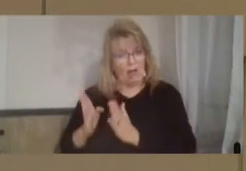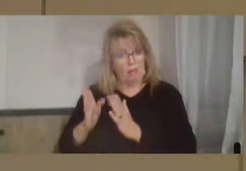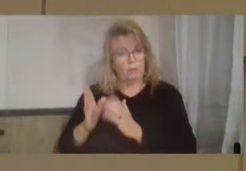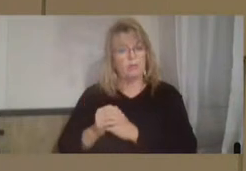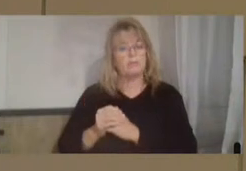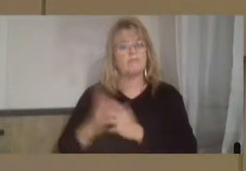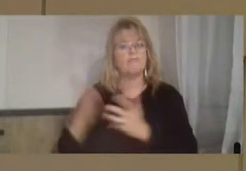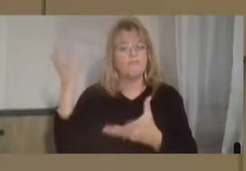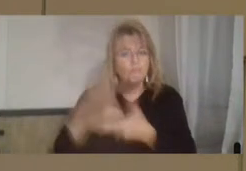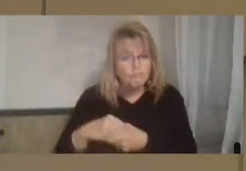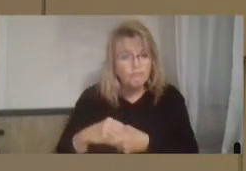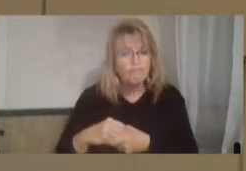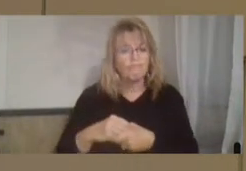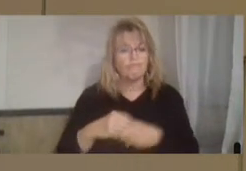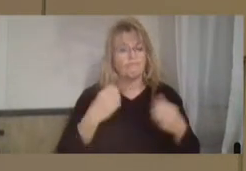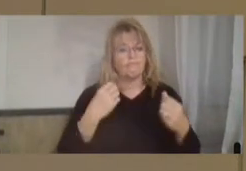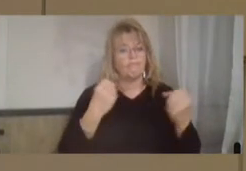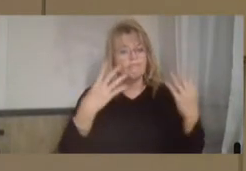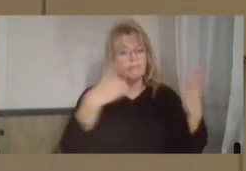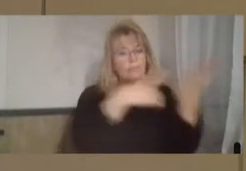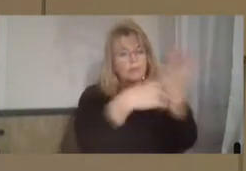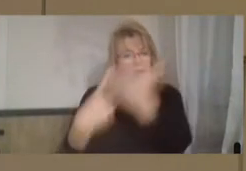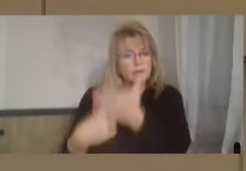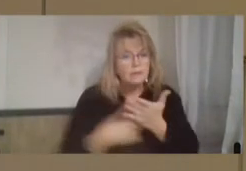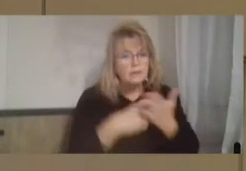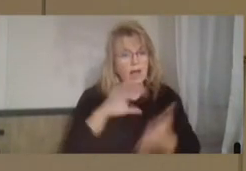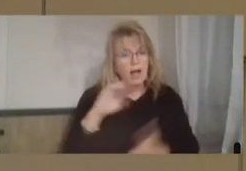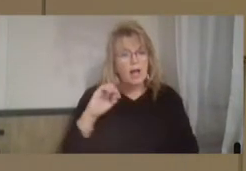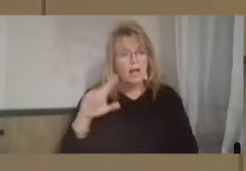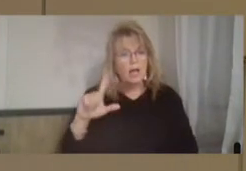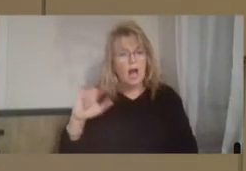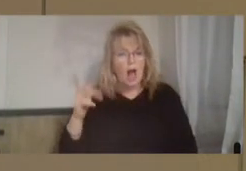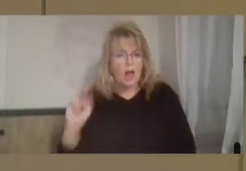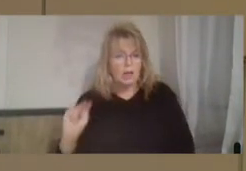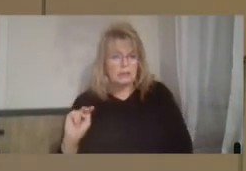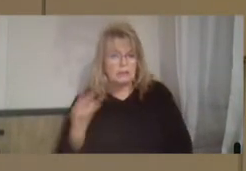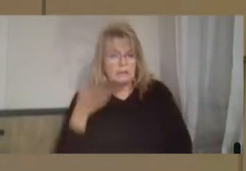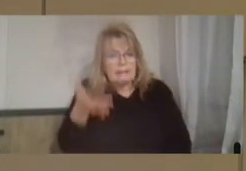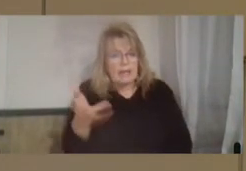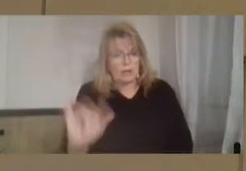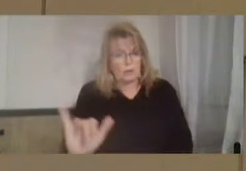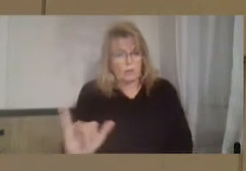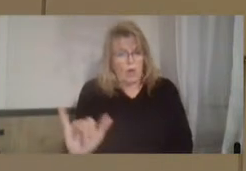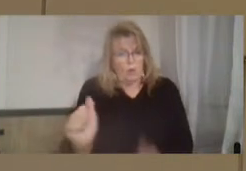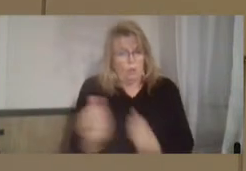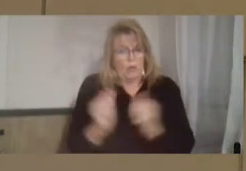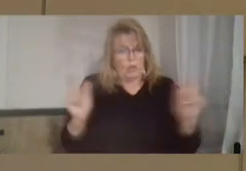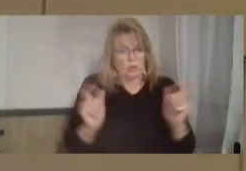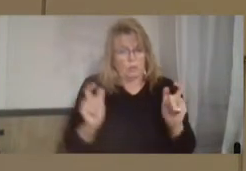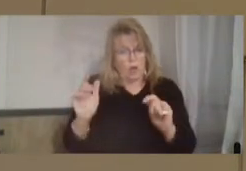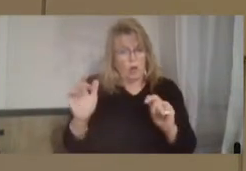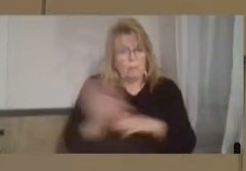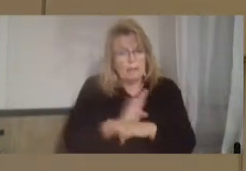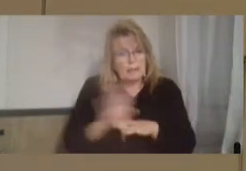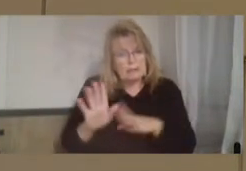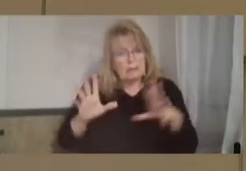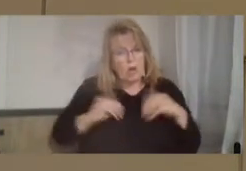multiple discussions, and Colin has been present as well with small business owners,